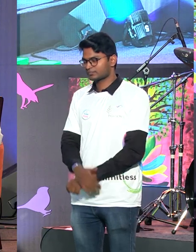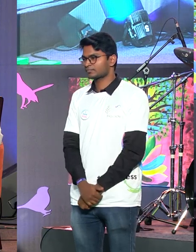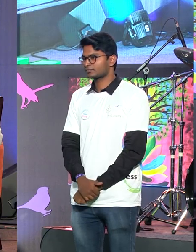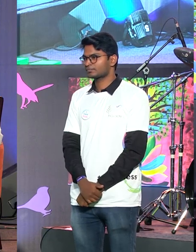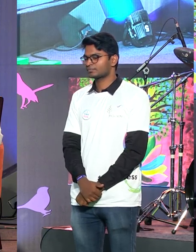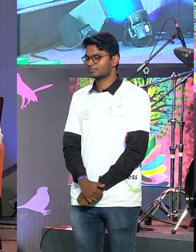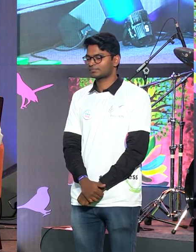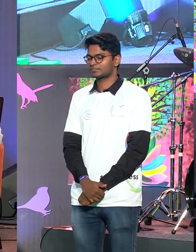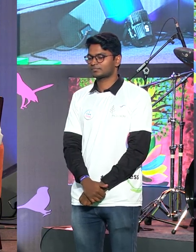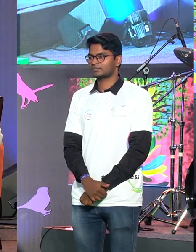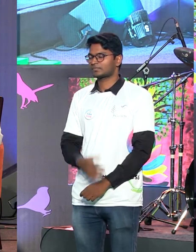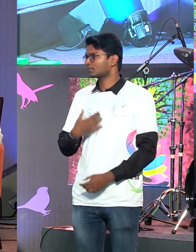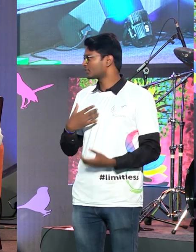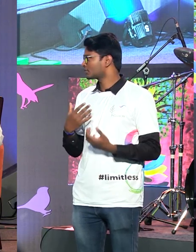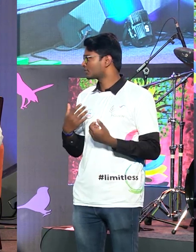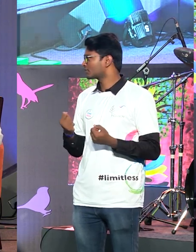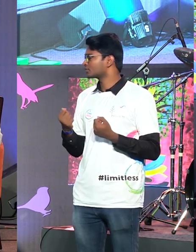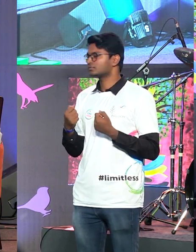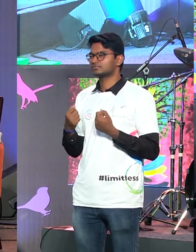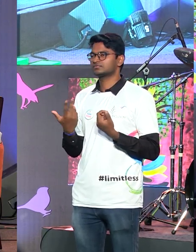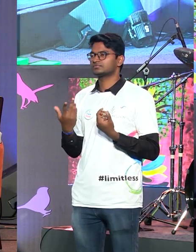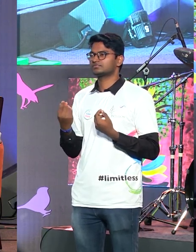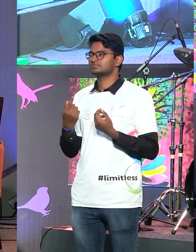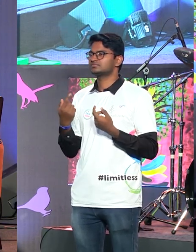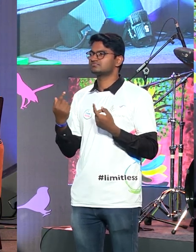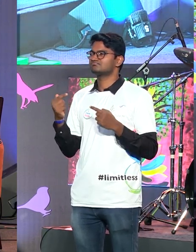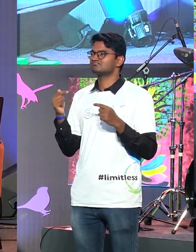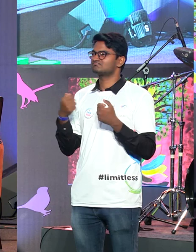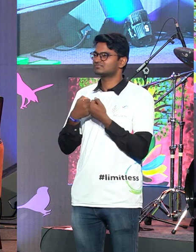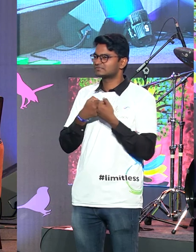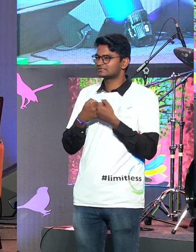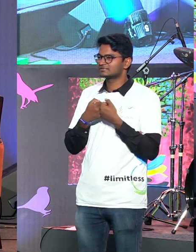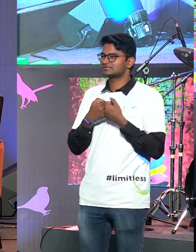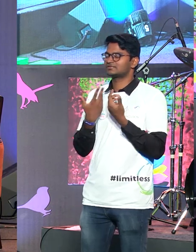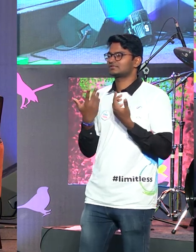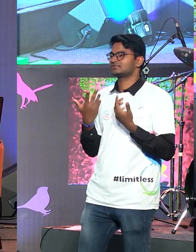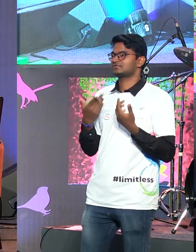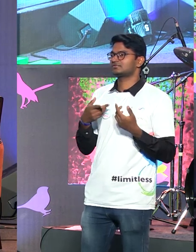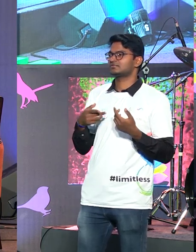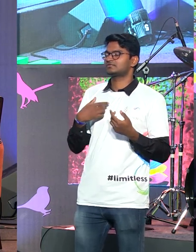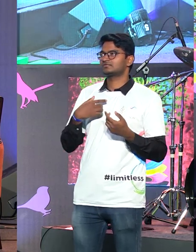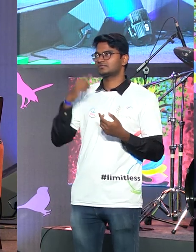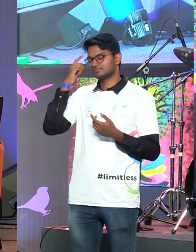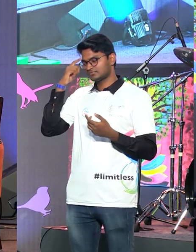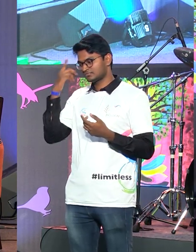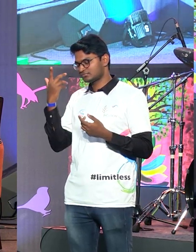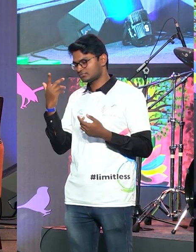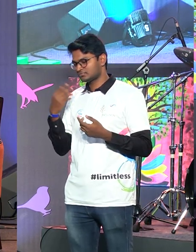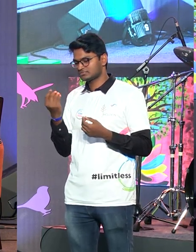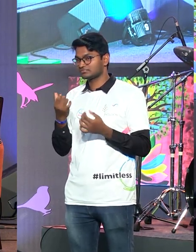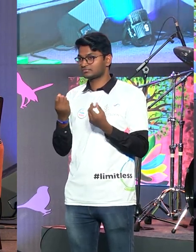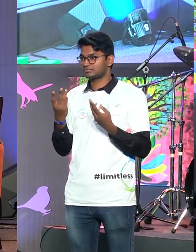I want to challenge you there, Nandita, on one insight, especially from the West, and this is blew my mind off when I looked at that